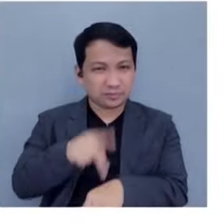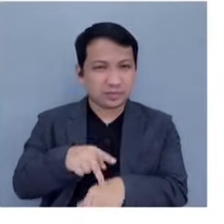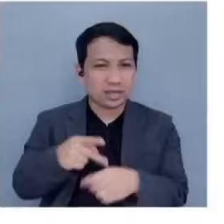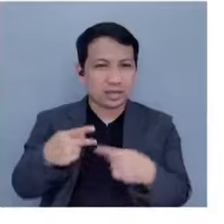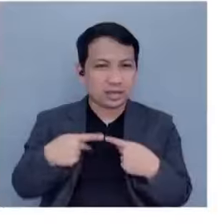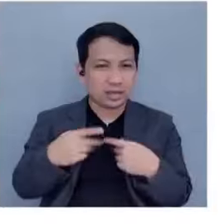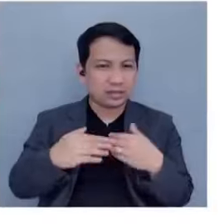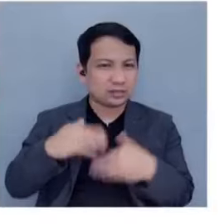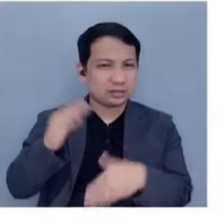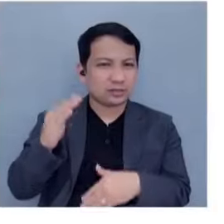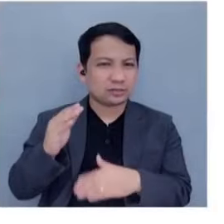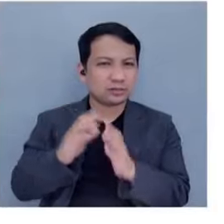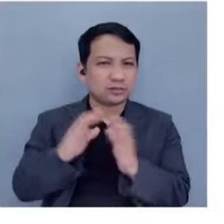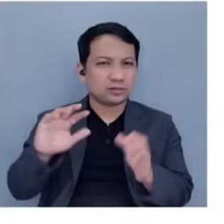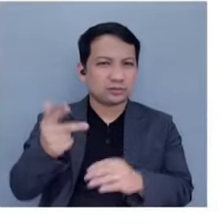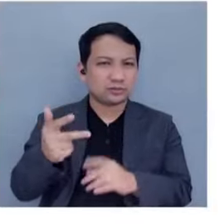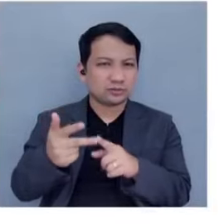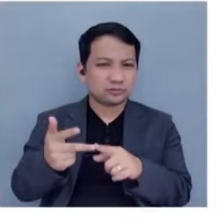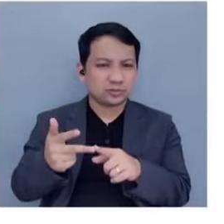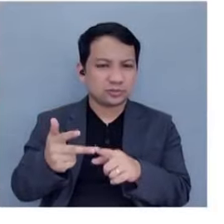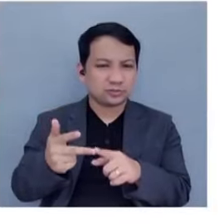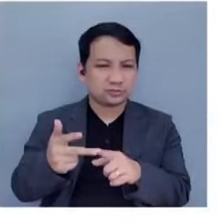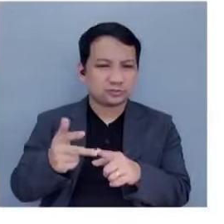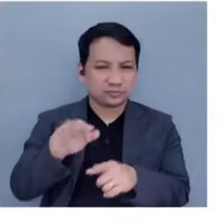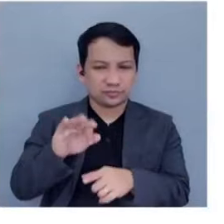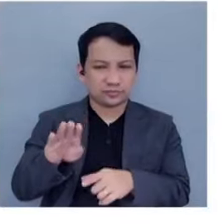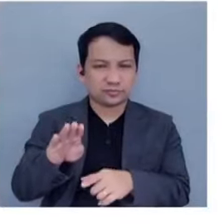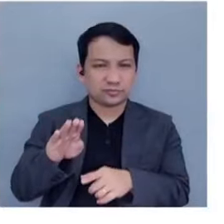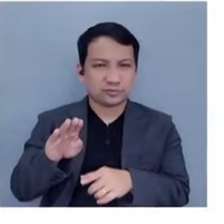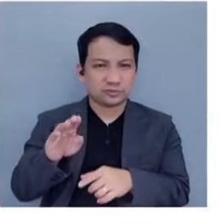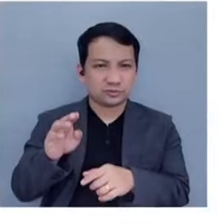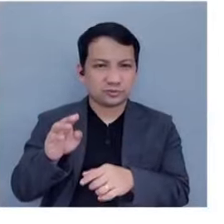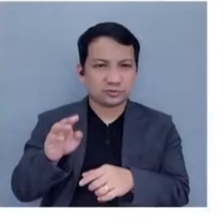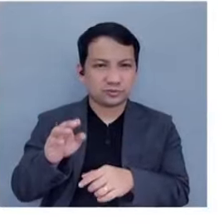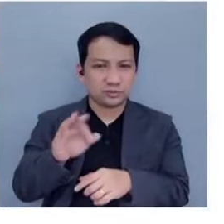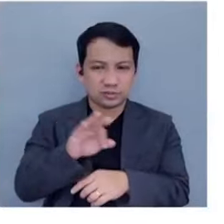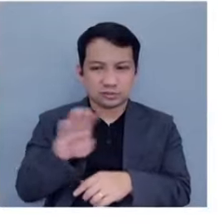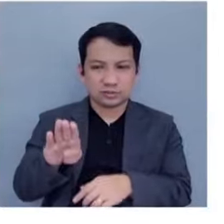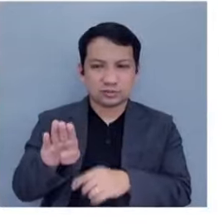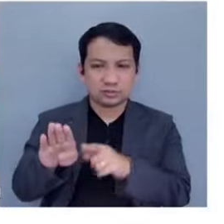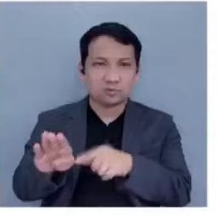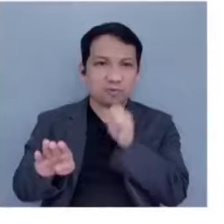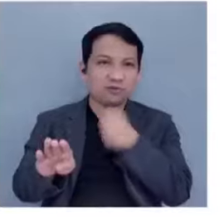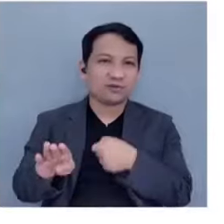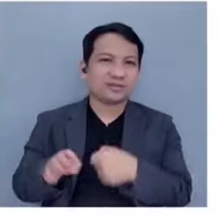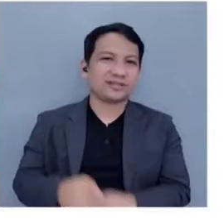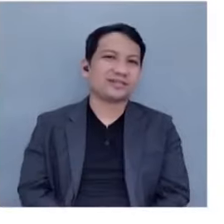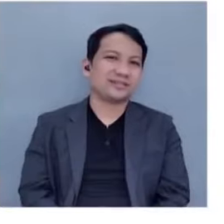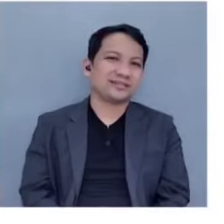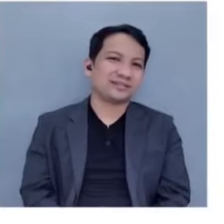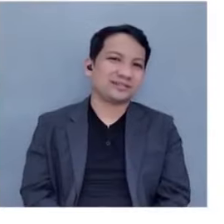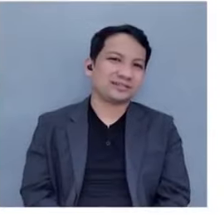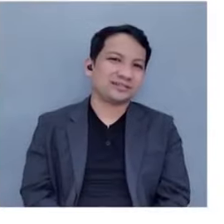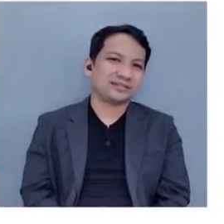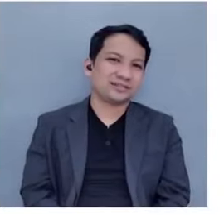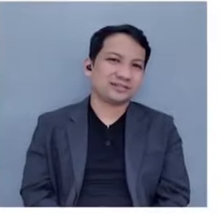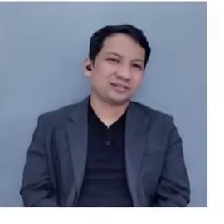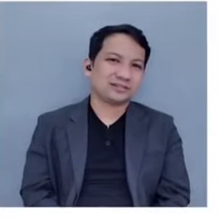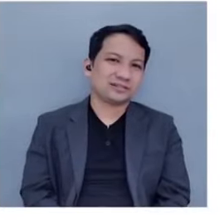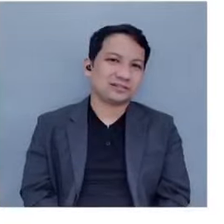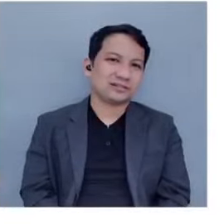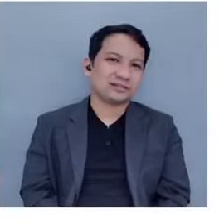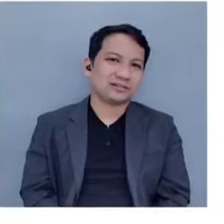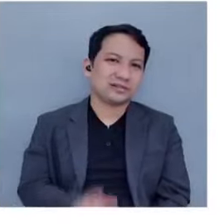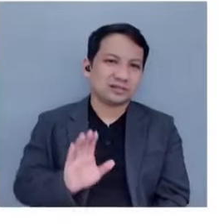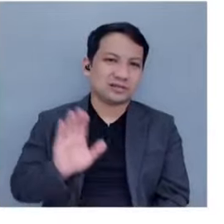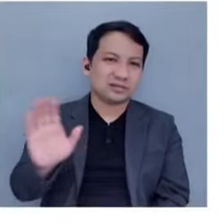third largest Facebook user in the world. Even though Facebook is quite old, I know. I think our daughters and